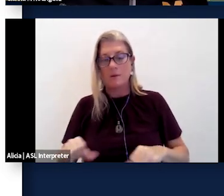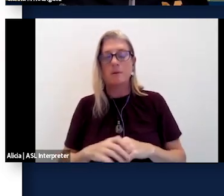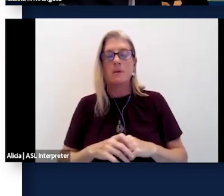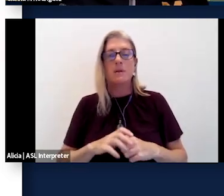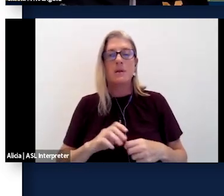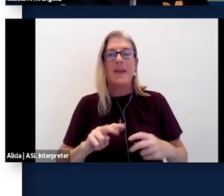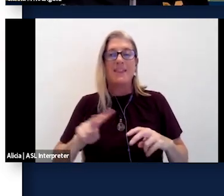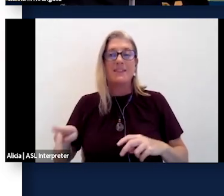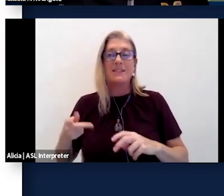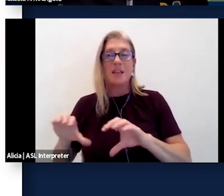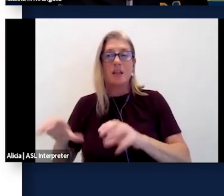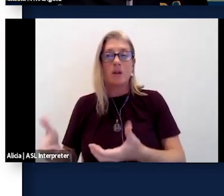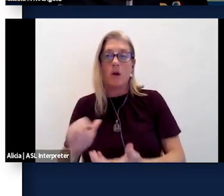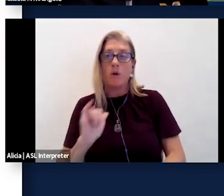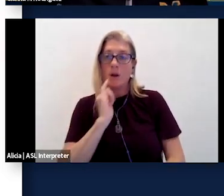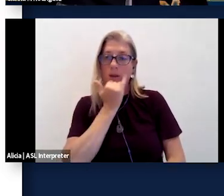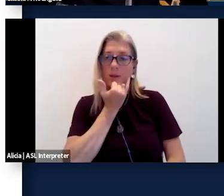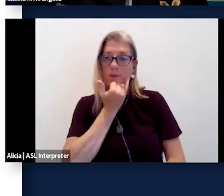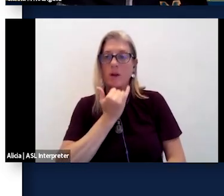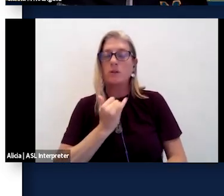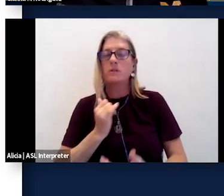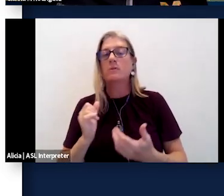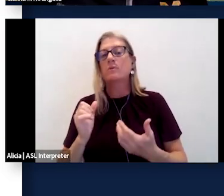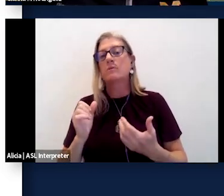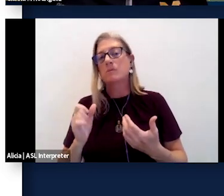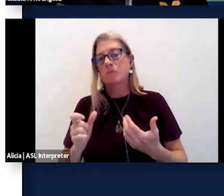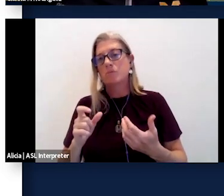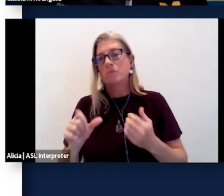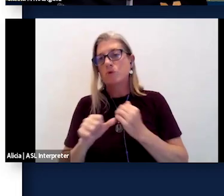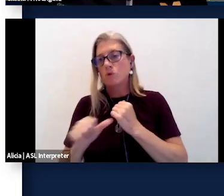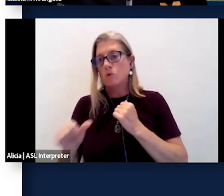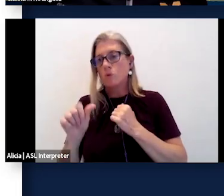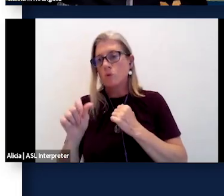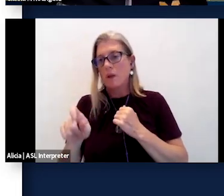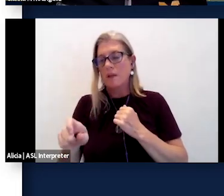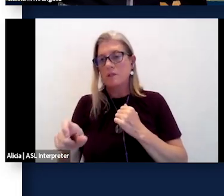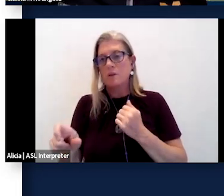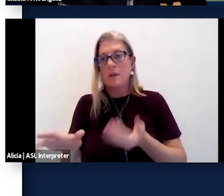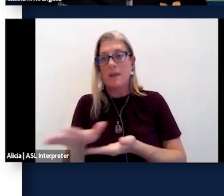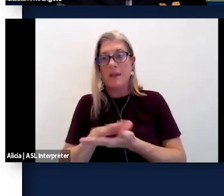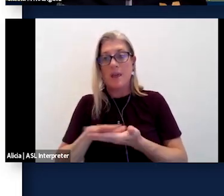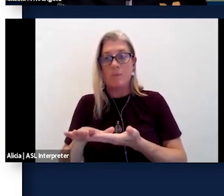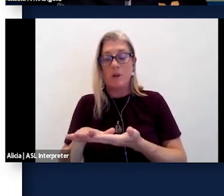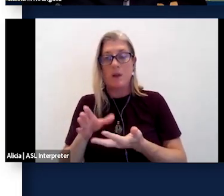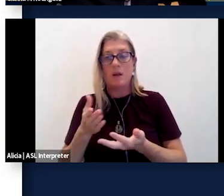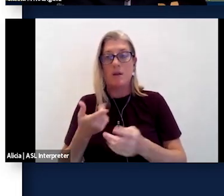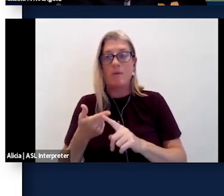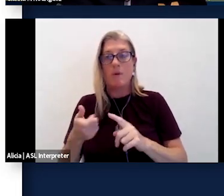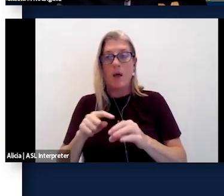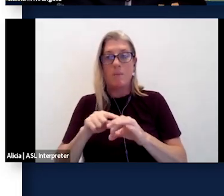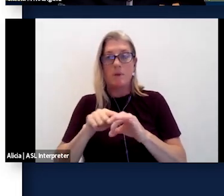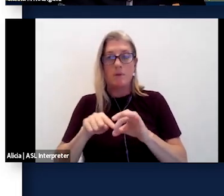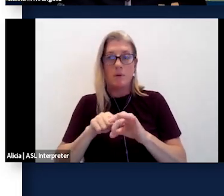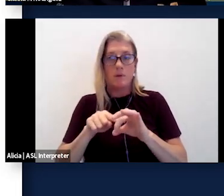second category of dysfunction is where the stool needs to be emptied through the sphincter, from